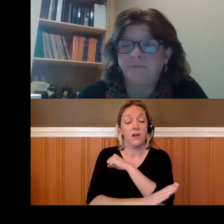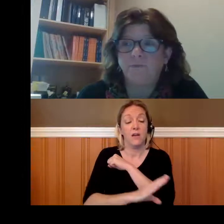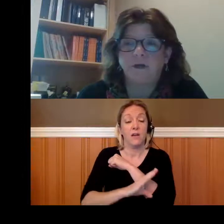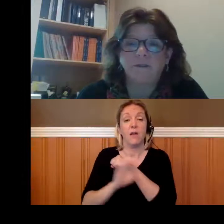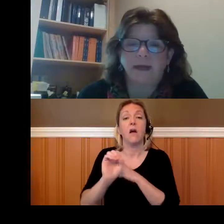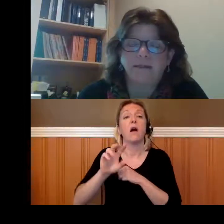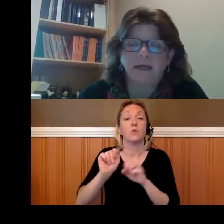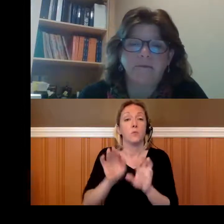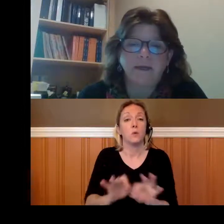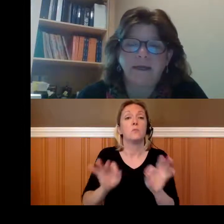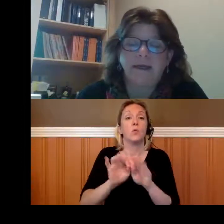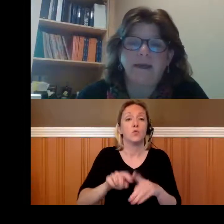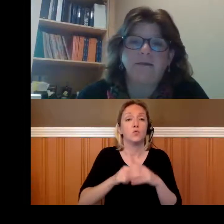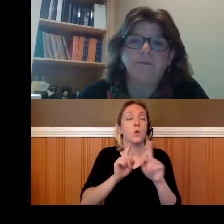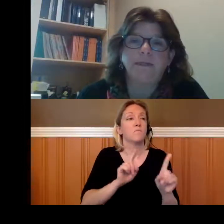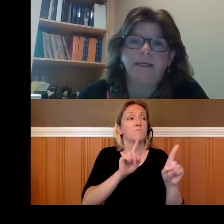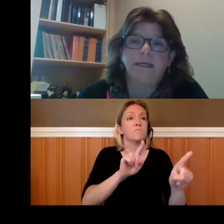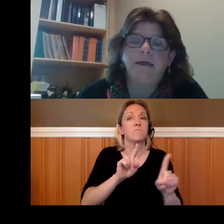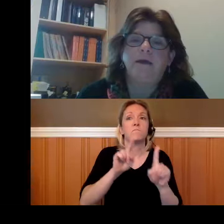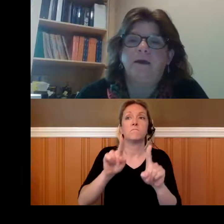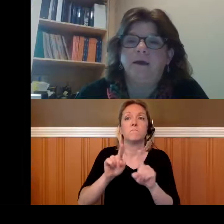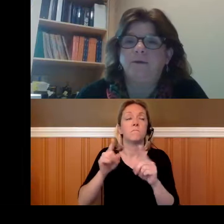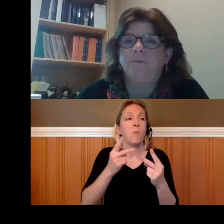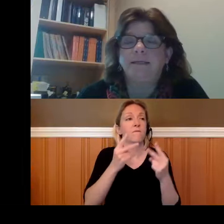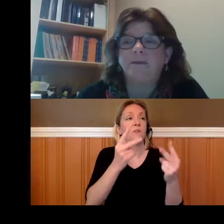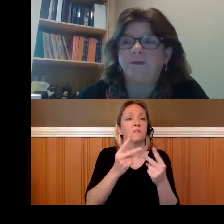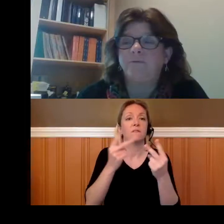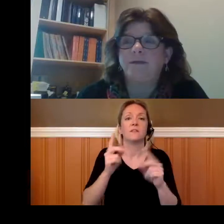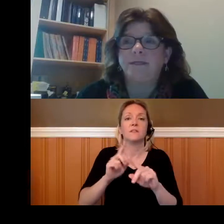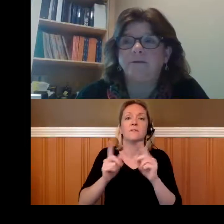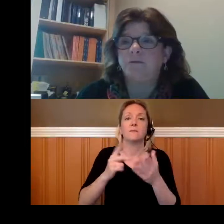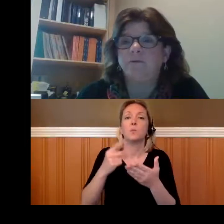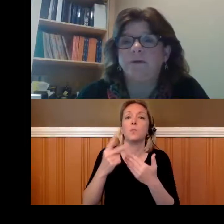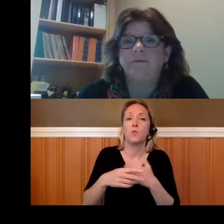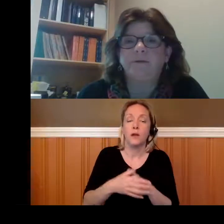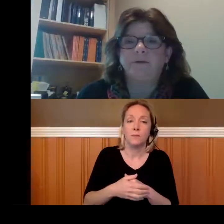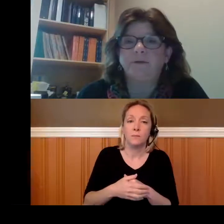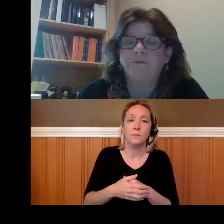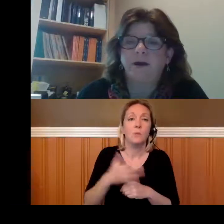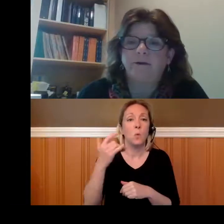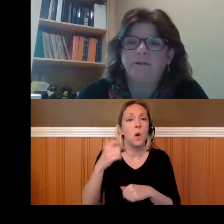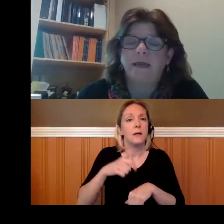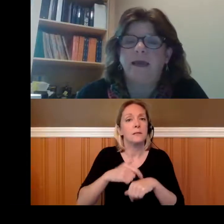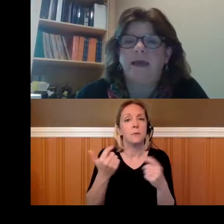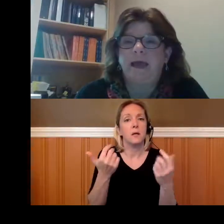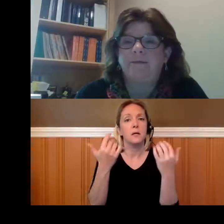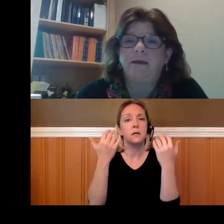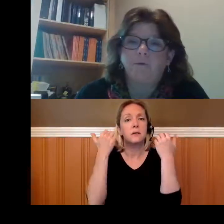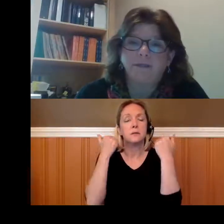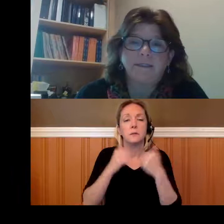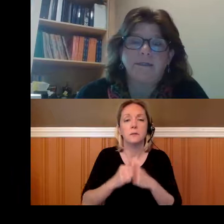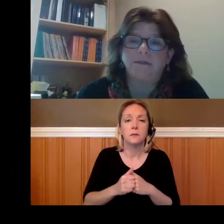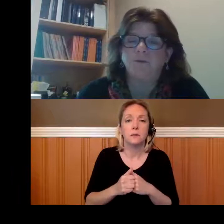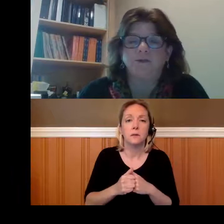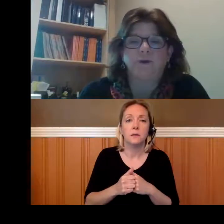about entitlement and eligibility. You may go visit 2 or 3 different service providers and think, oh, this one